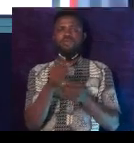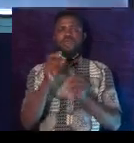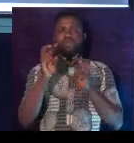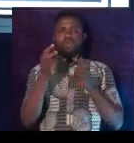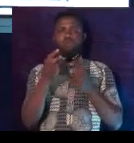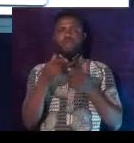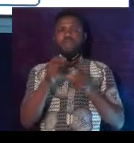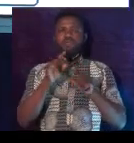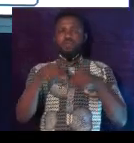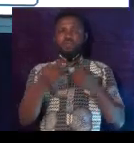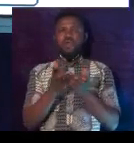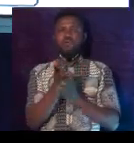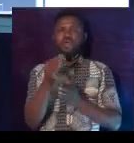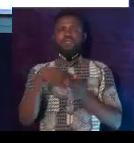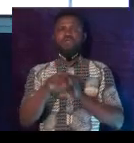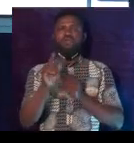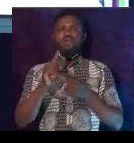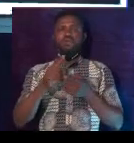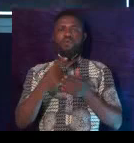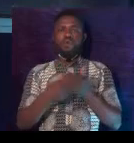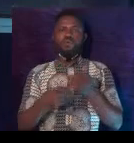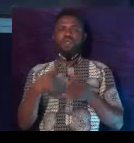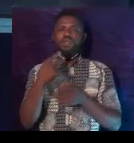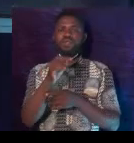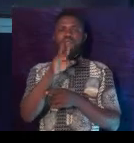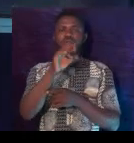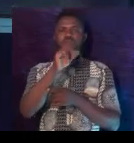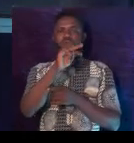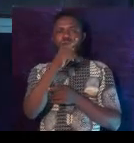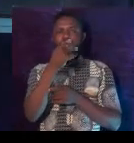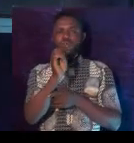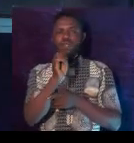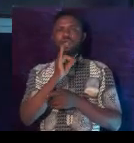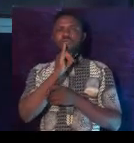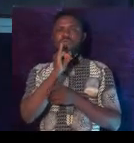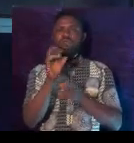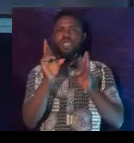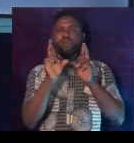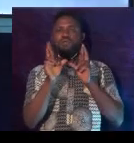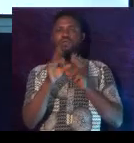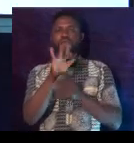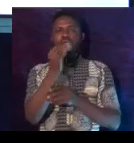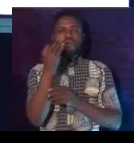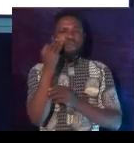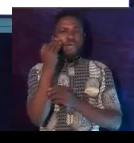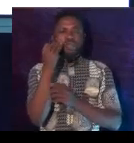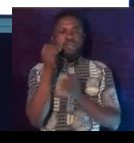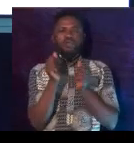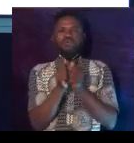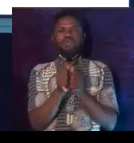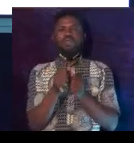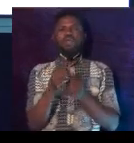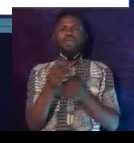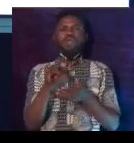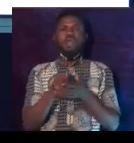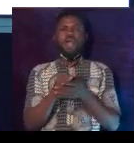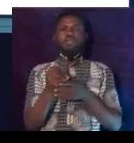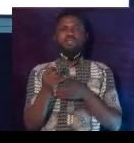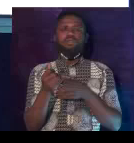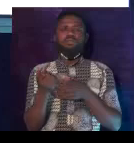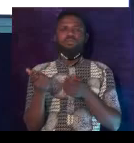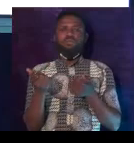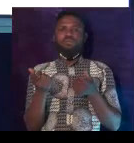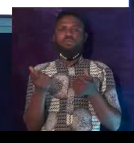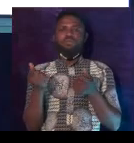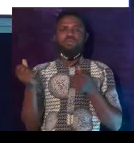given subject. So let's just go right into what the range is. Now, you're familiar with that